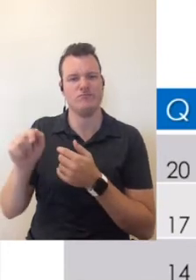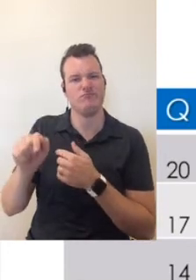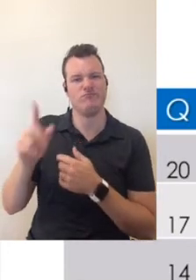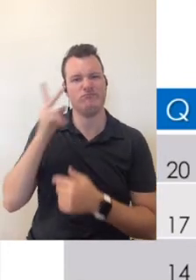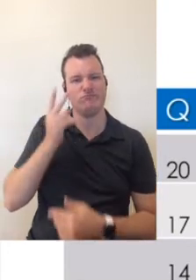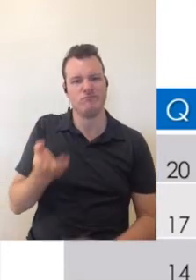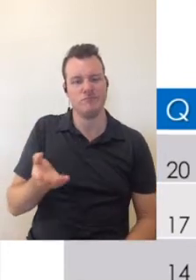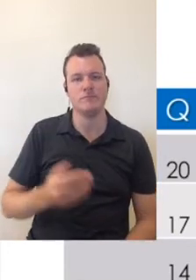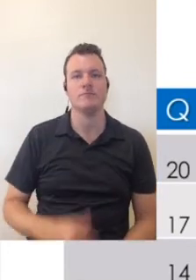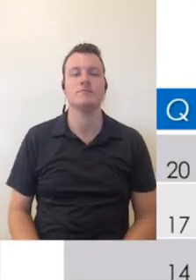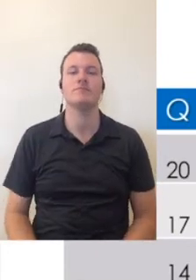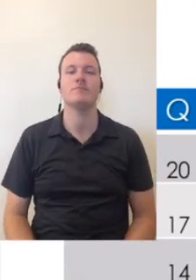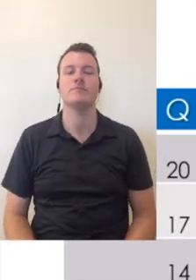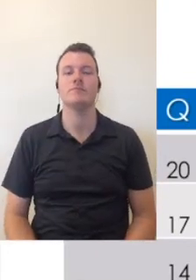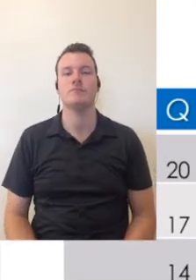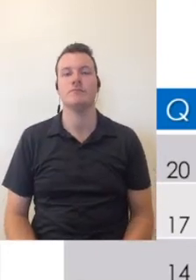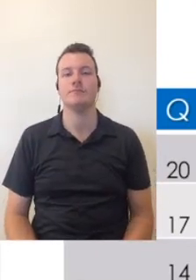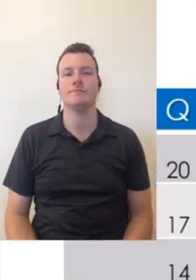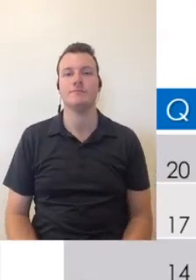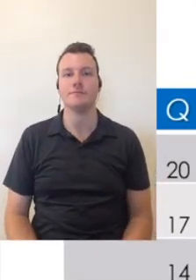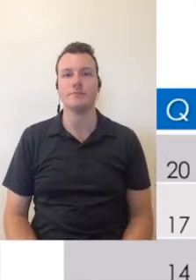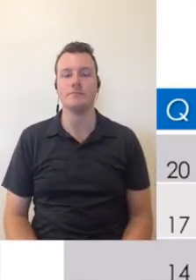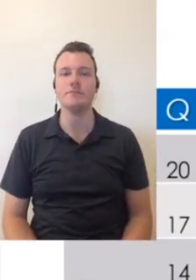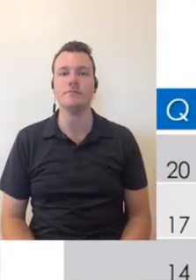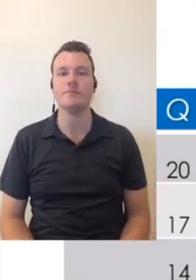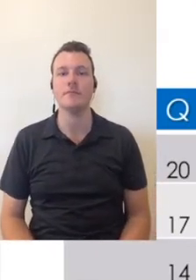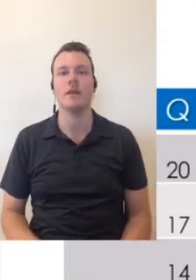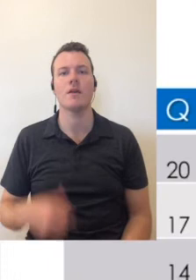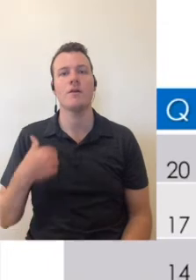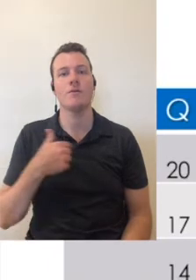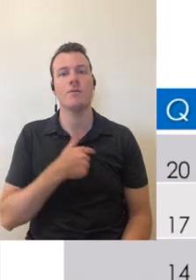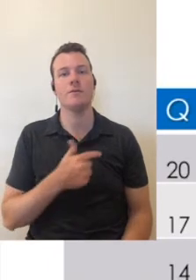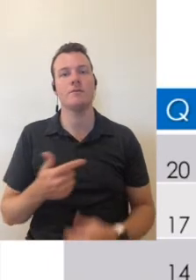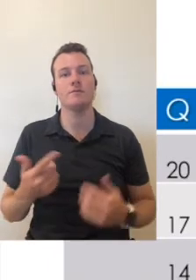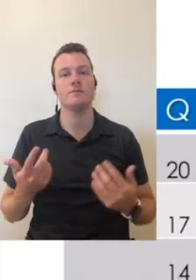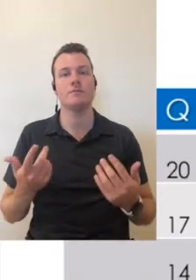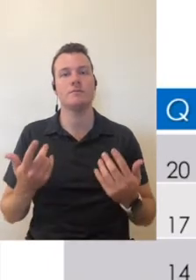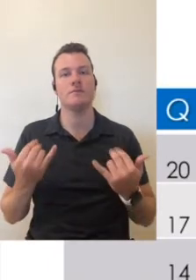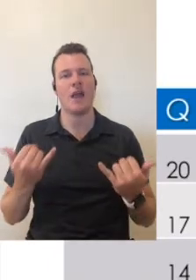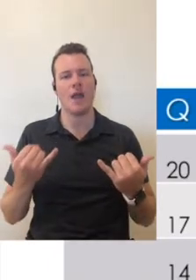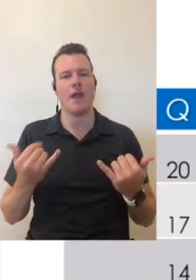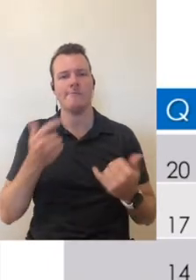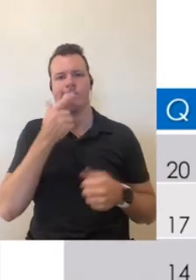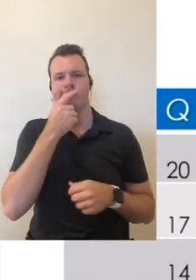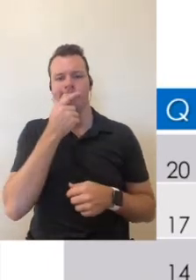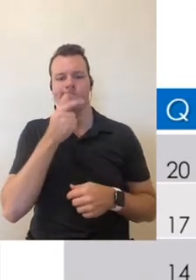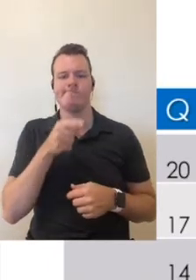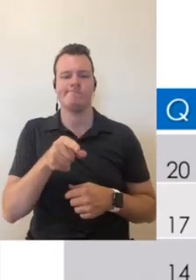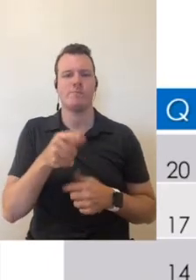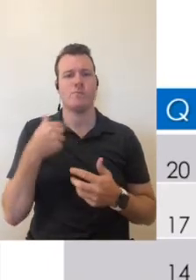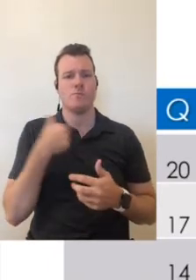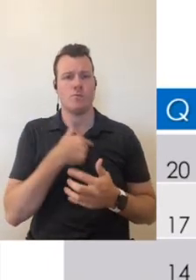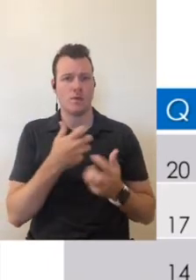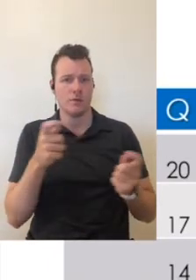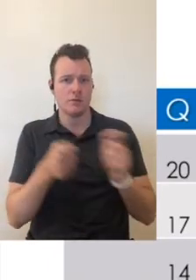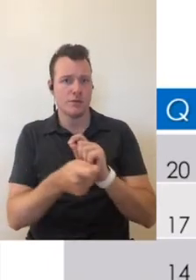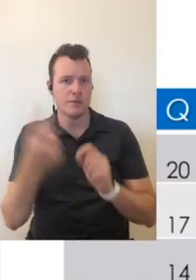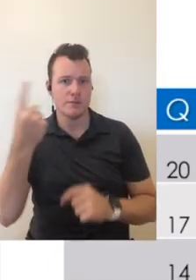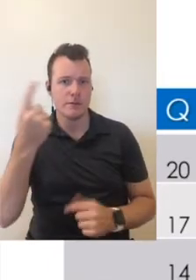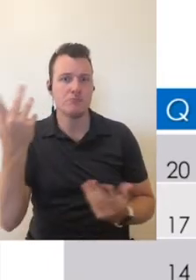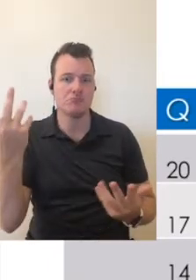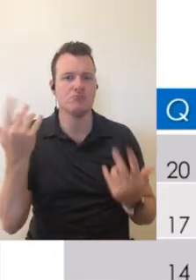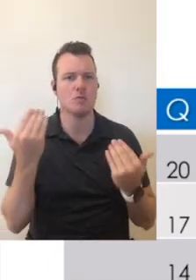in gross profit. Now, what we want to do is we want to be able to look at this data and potentially make